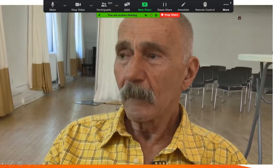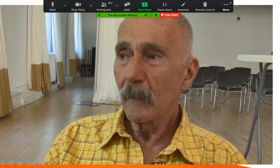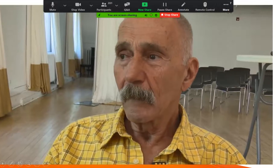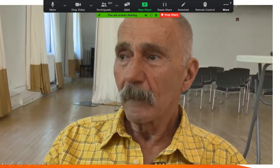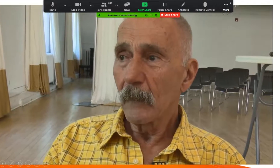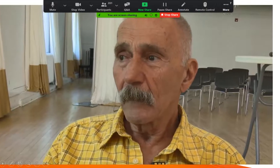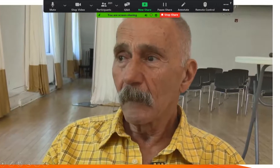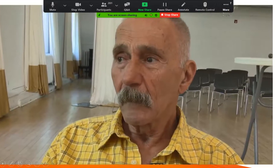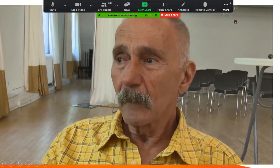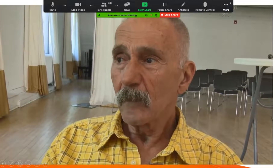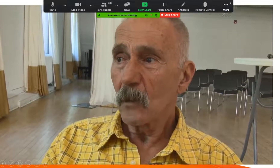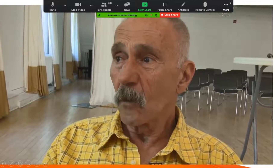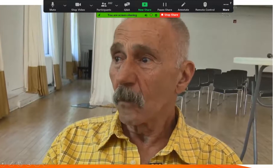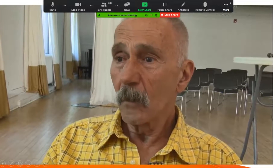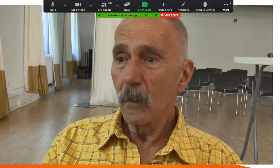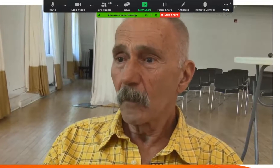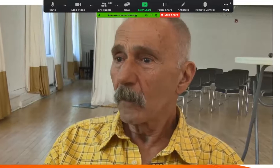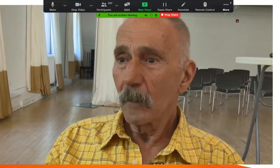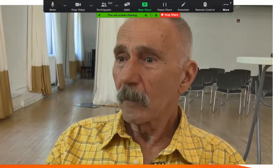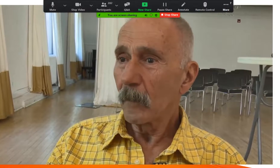the closet? No.